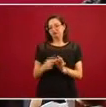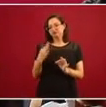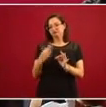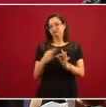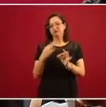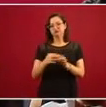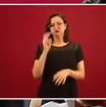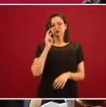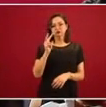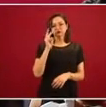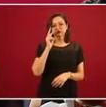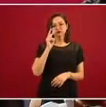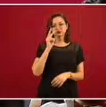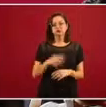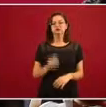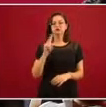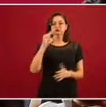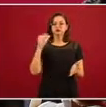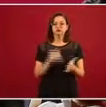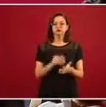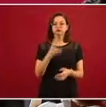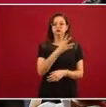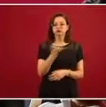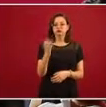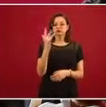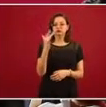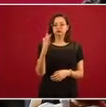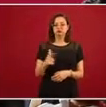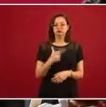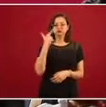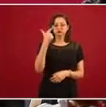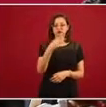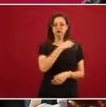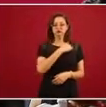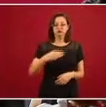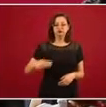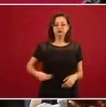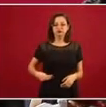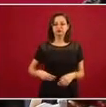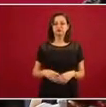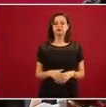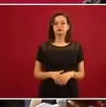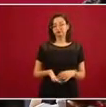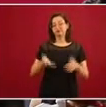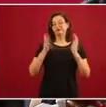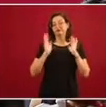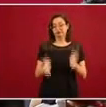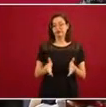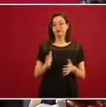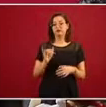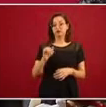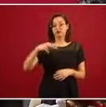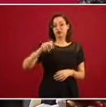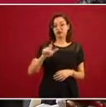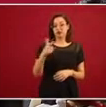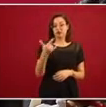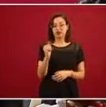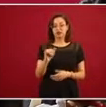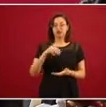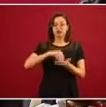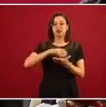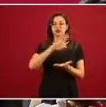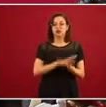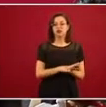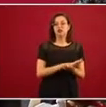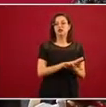activities, the implementation of those activities, and the first lifting of some restrictions, we can monitor these measures when